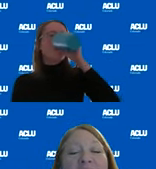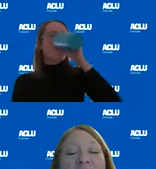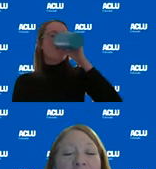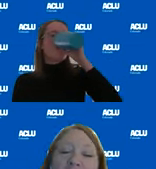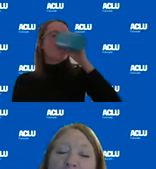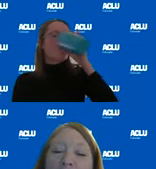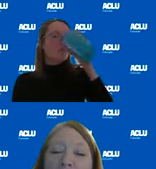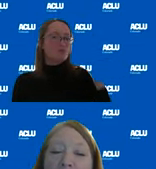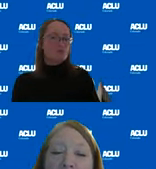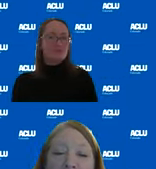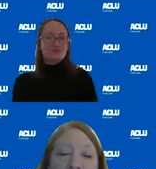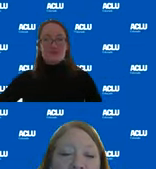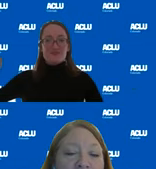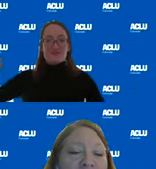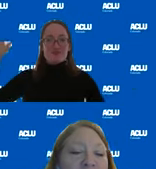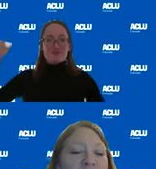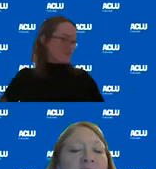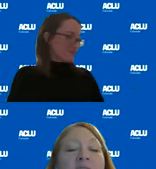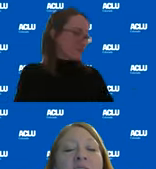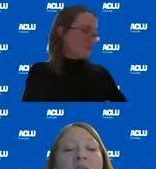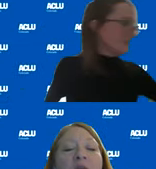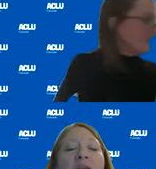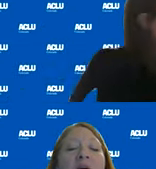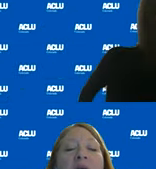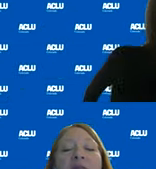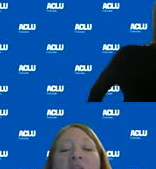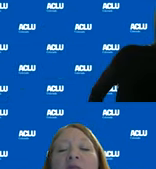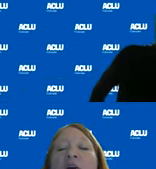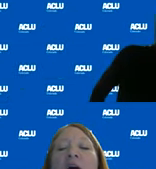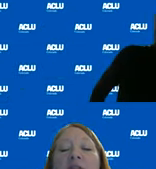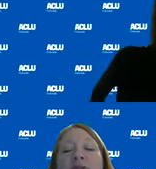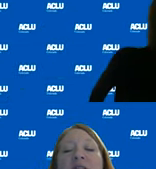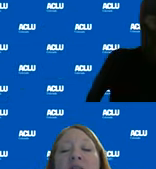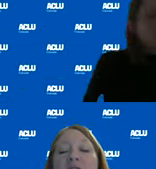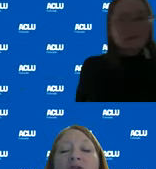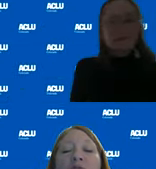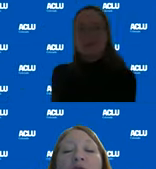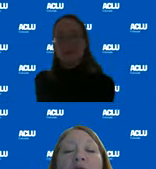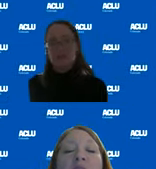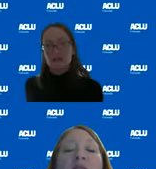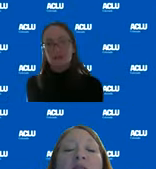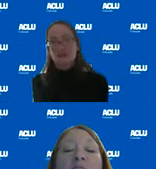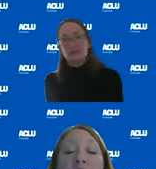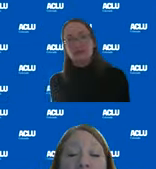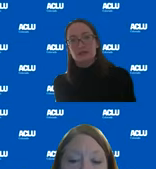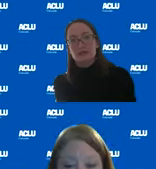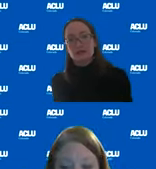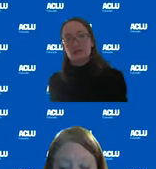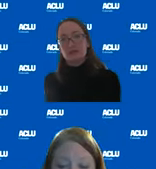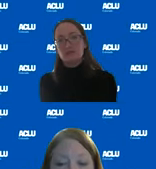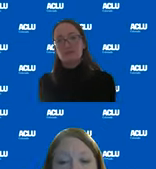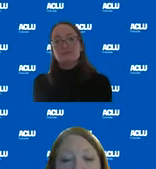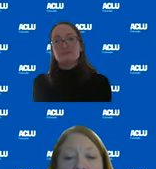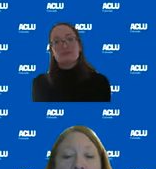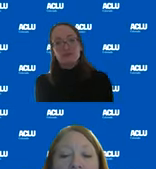and Wendy, one of our great volunteers, is asking how we can help advocate for other states to move in these